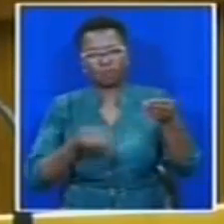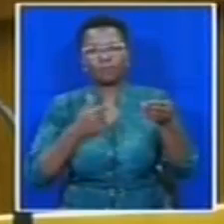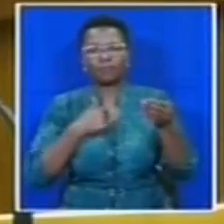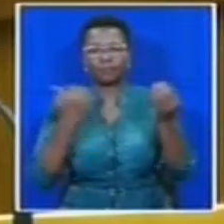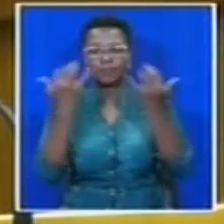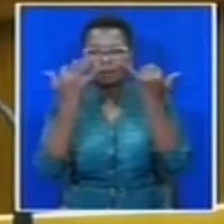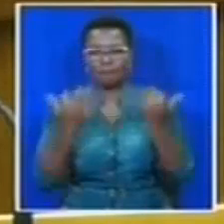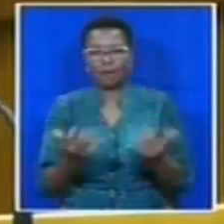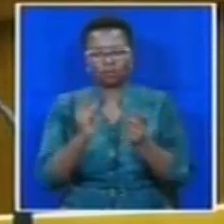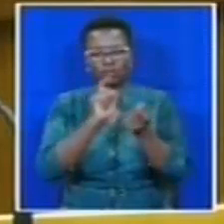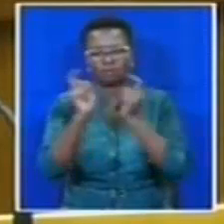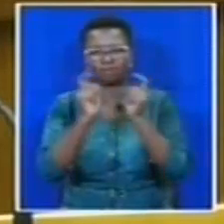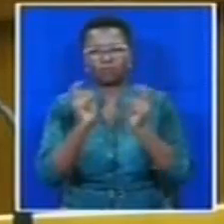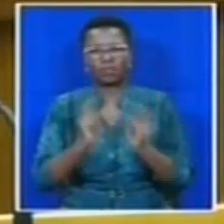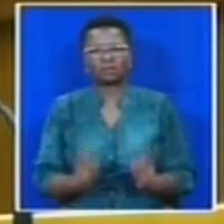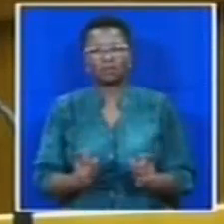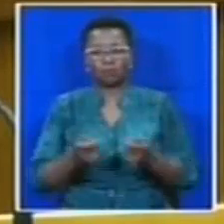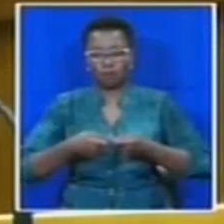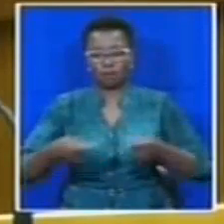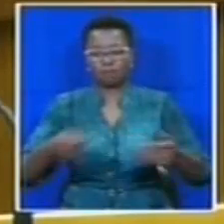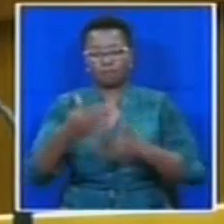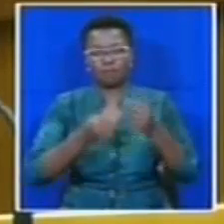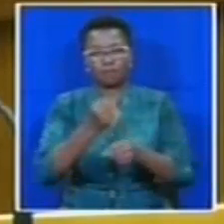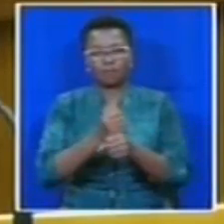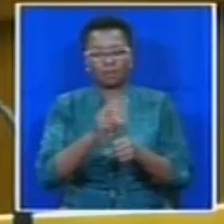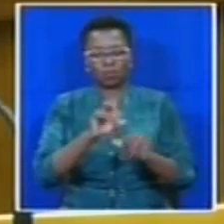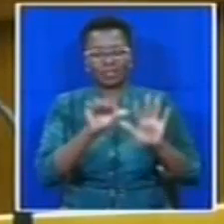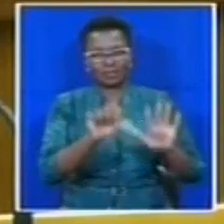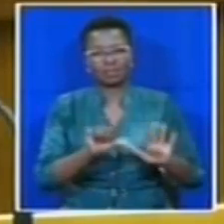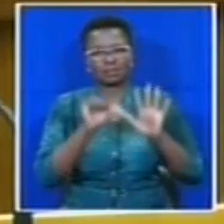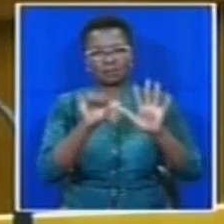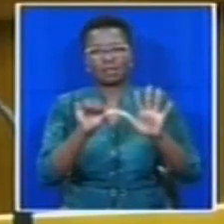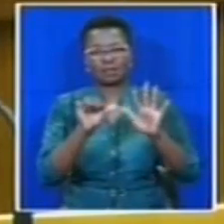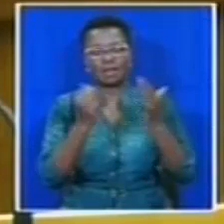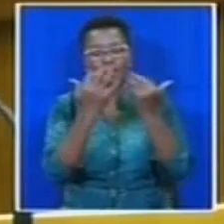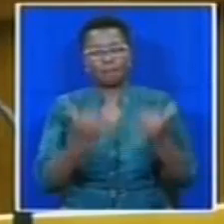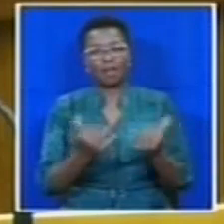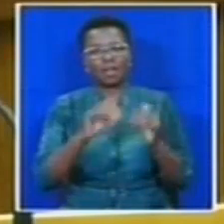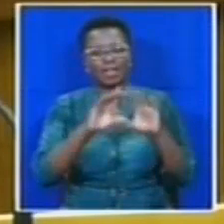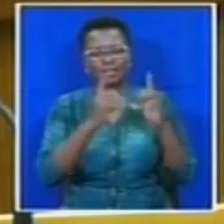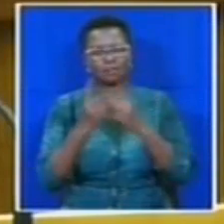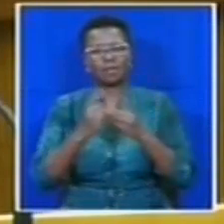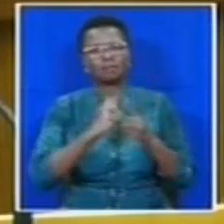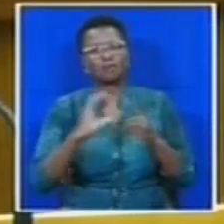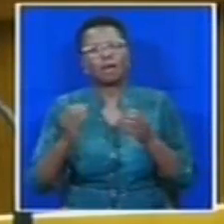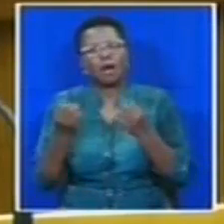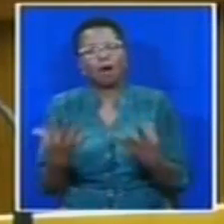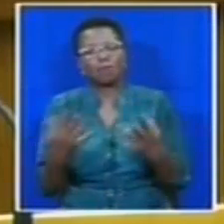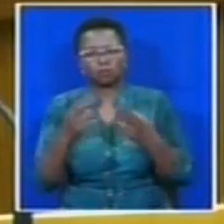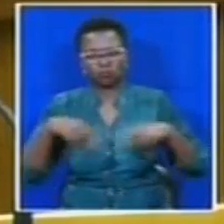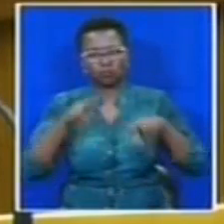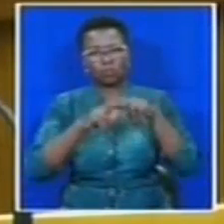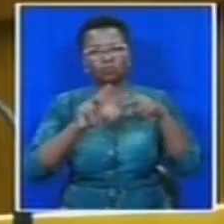estimates of national expenditure, the 2016 Adjustments Appropriation Bill, the Division of Revenue Amendment